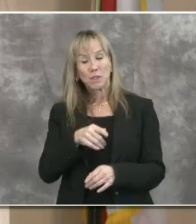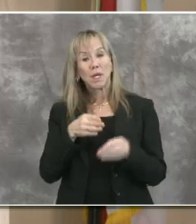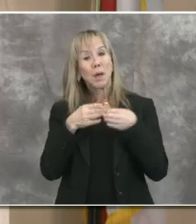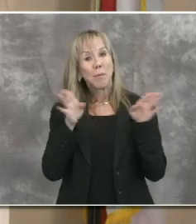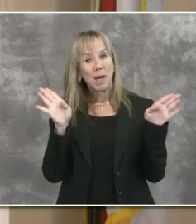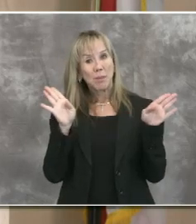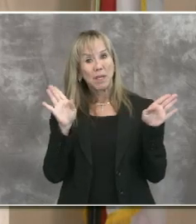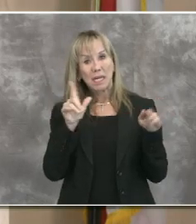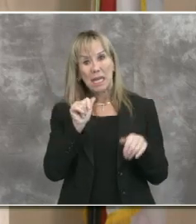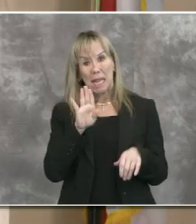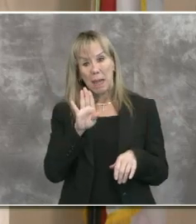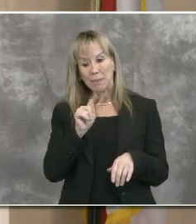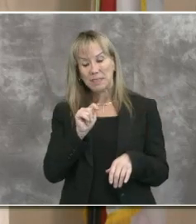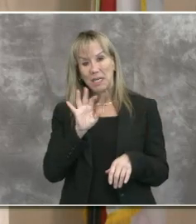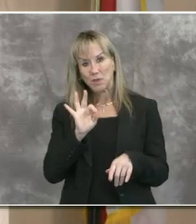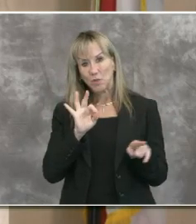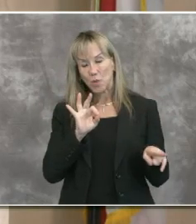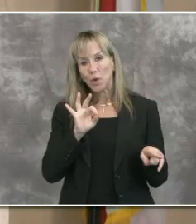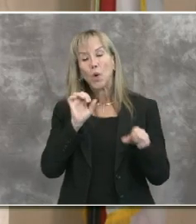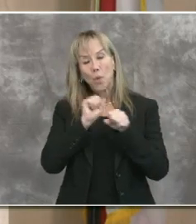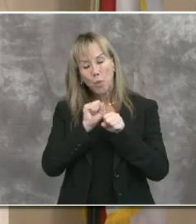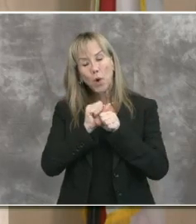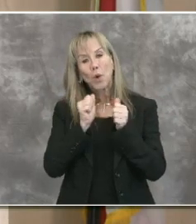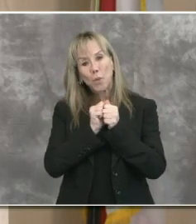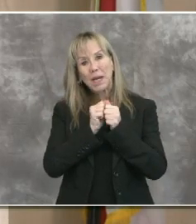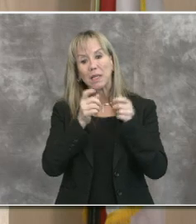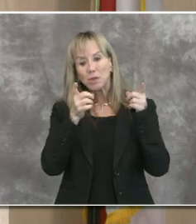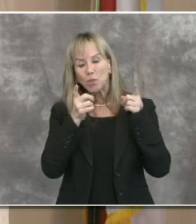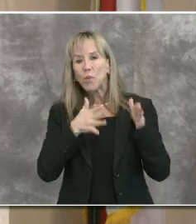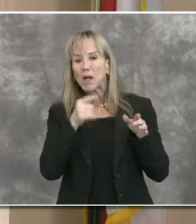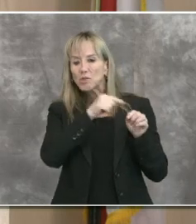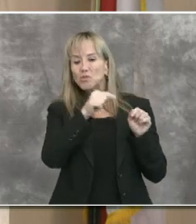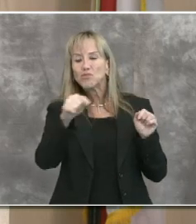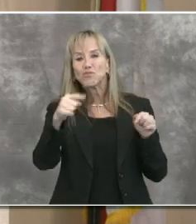laboratory director is working with laboratory directors from all of our